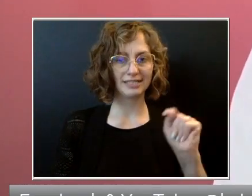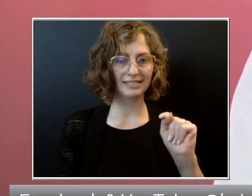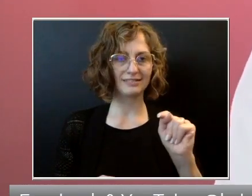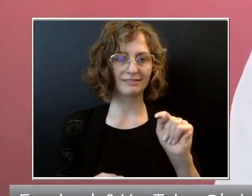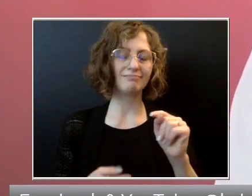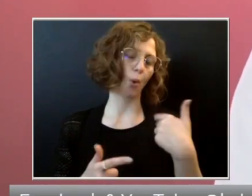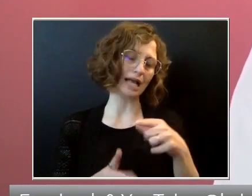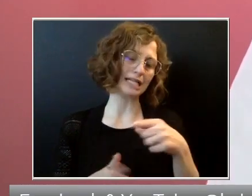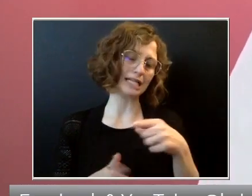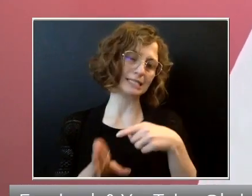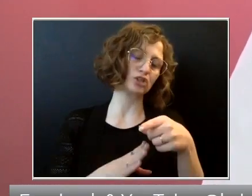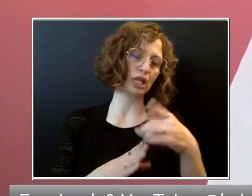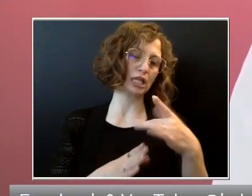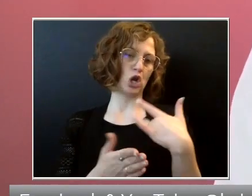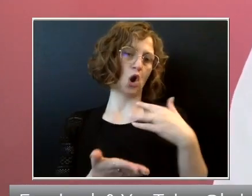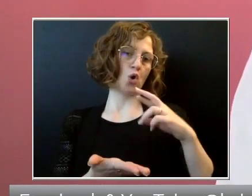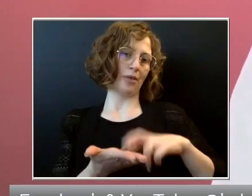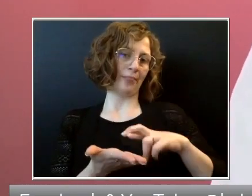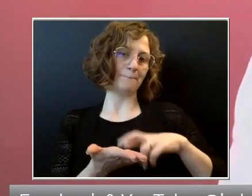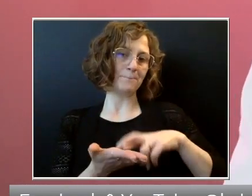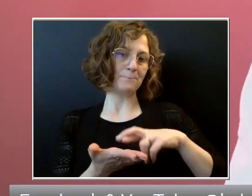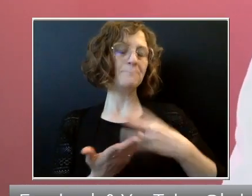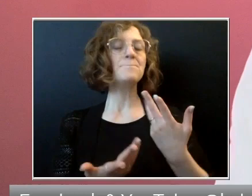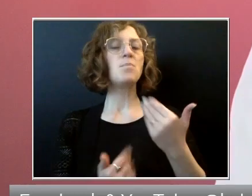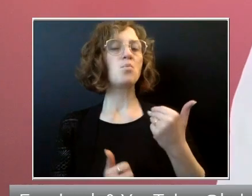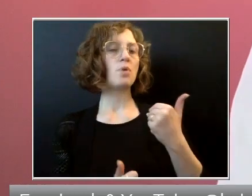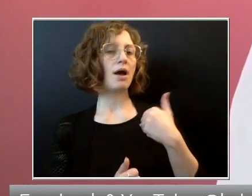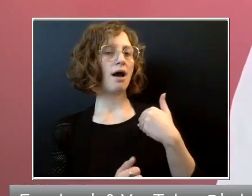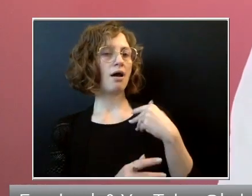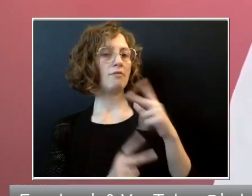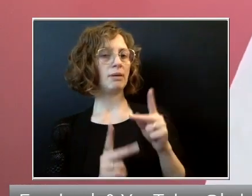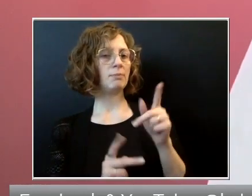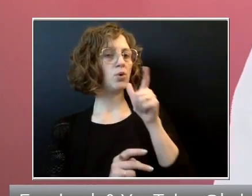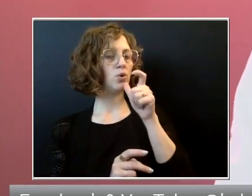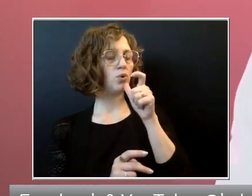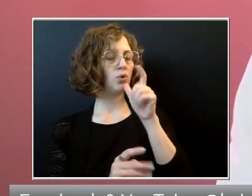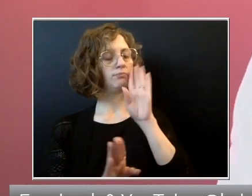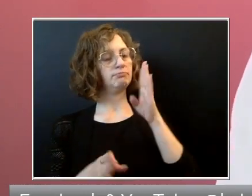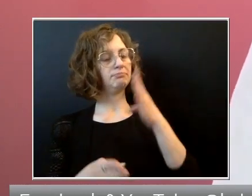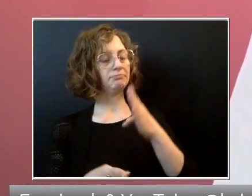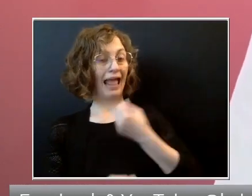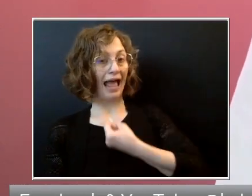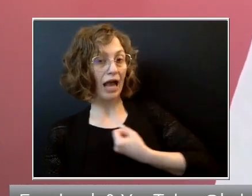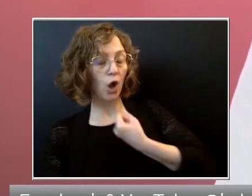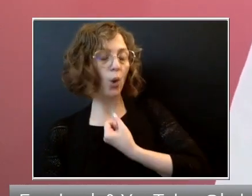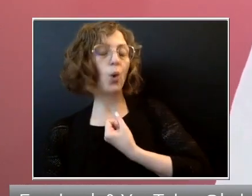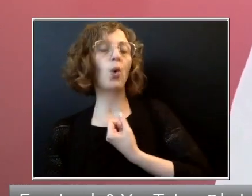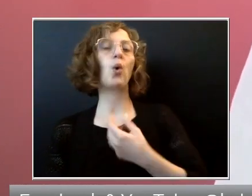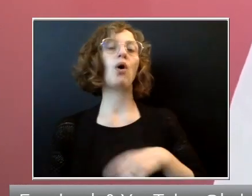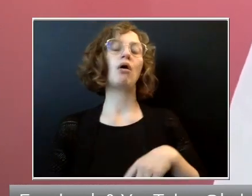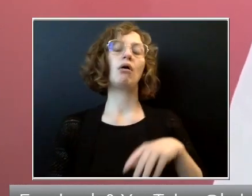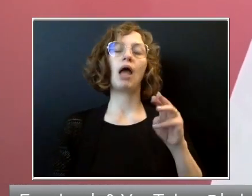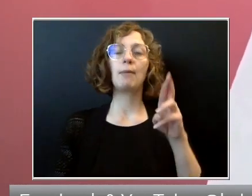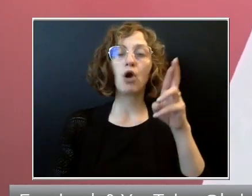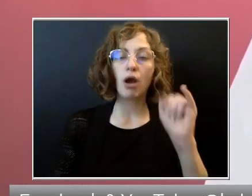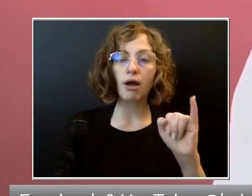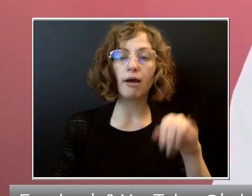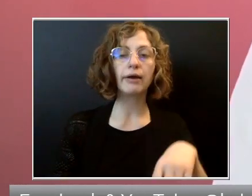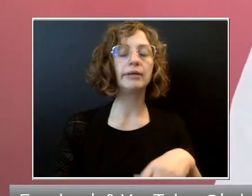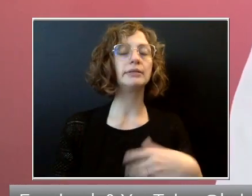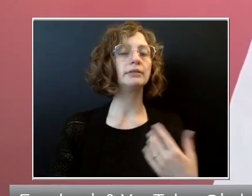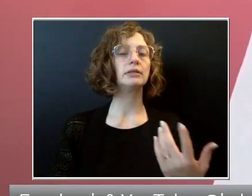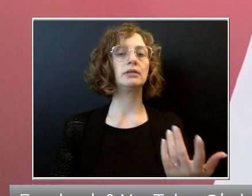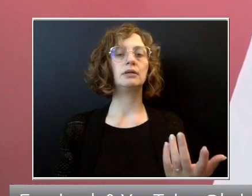We have people who focus on the echo aspects of HCM, the MRI aspects of HCM. We